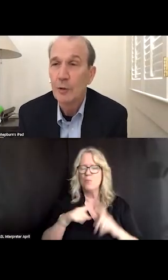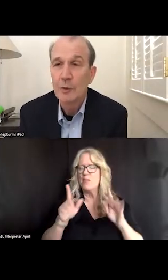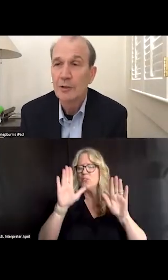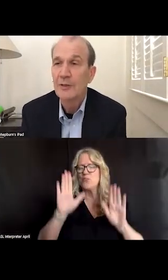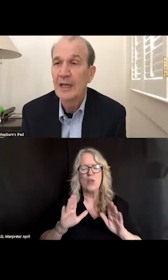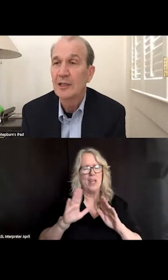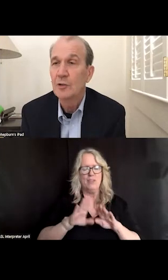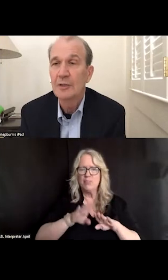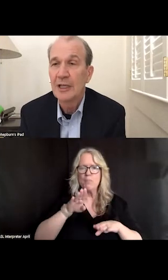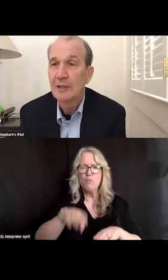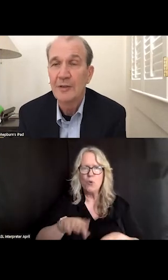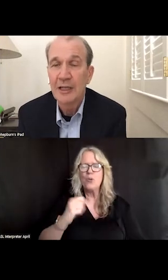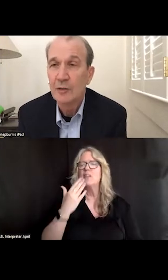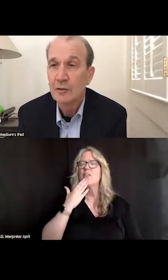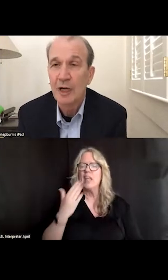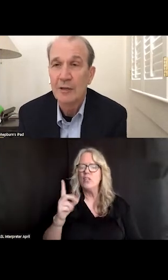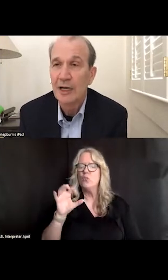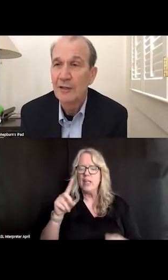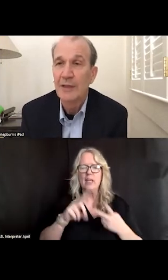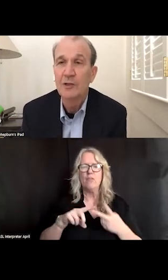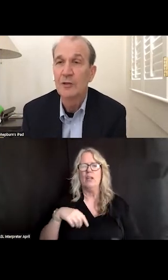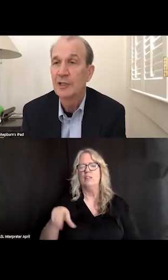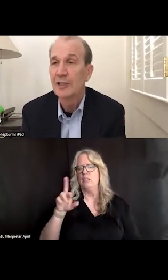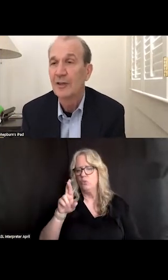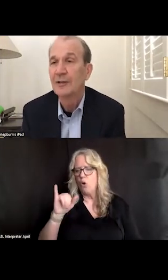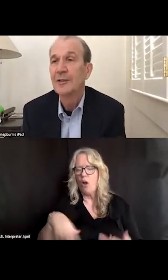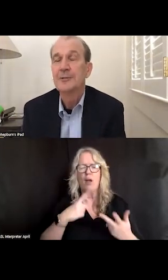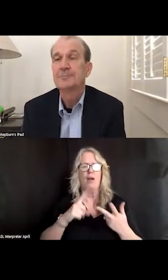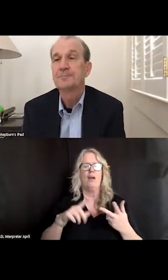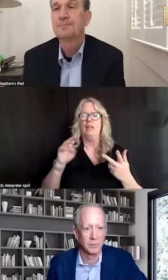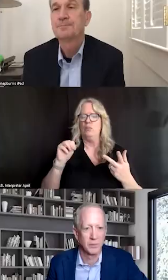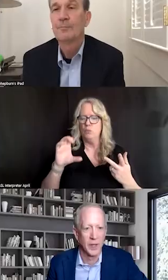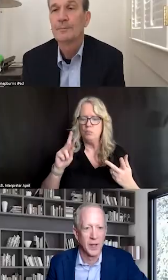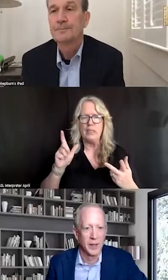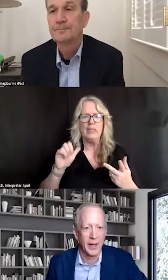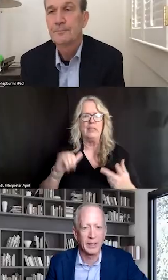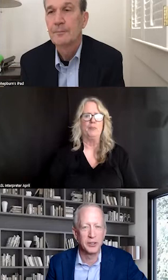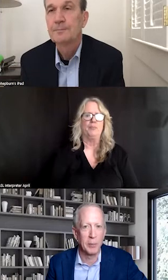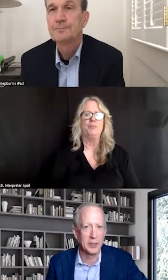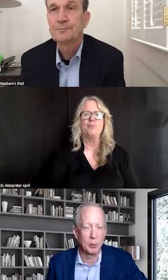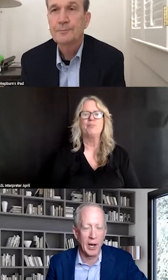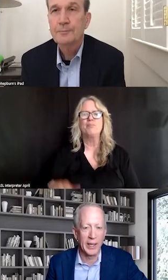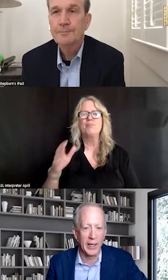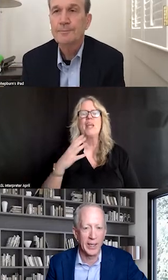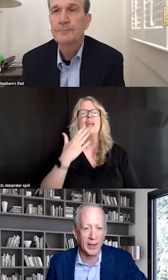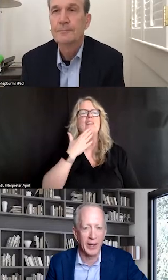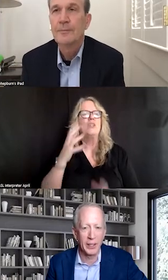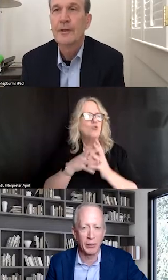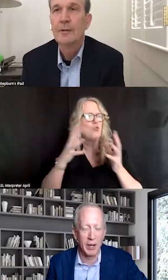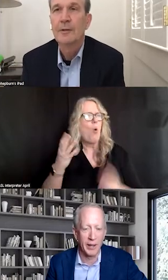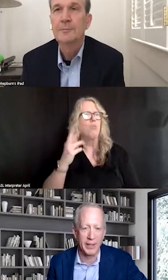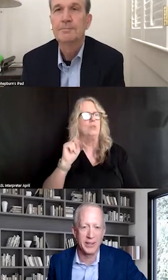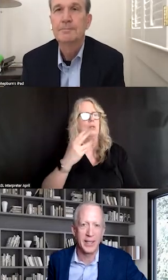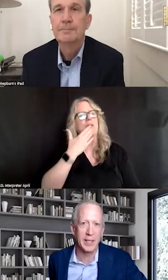step forward. Thank you, David. Thank you to RI. Thank you to McKinsey. Thank you so much, Brian. And again, thank